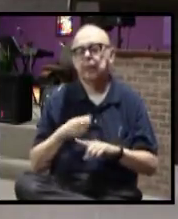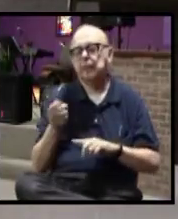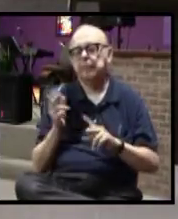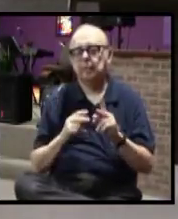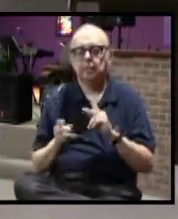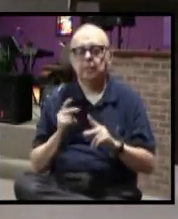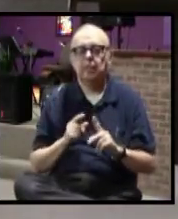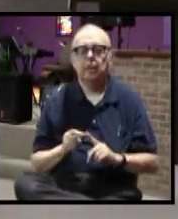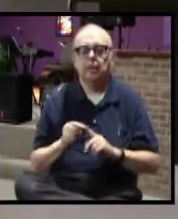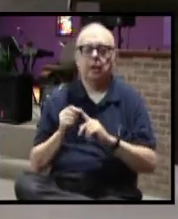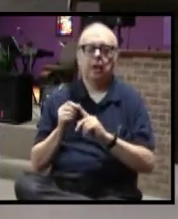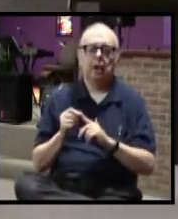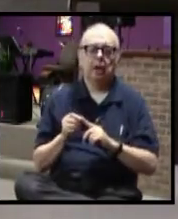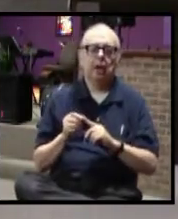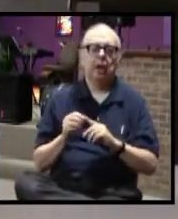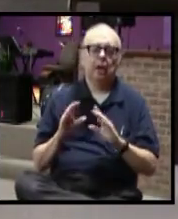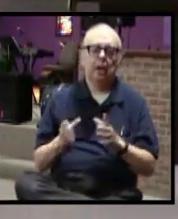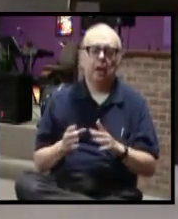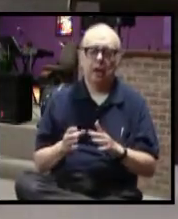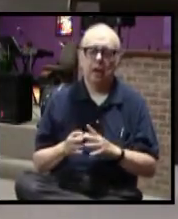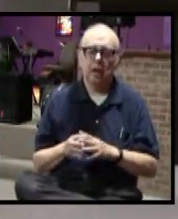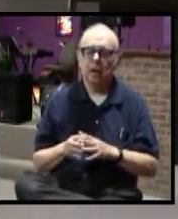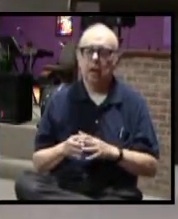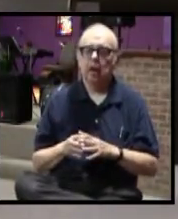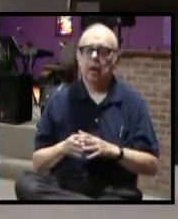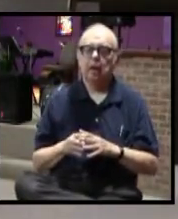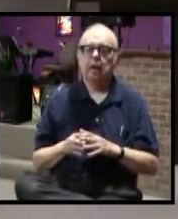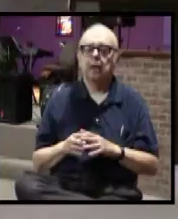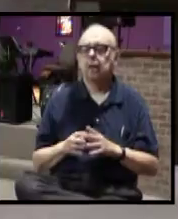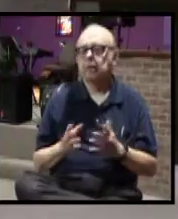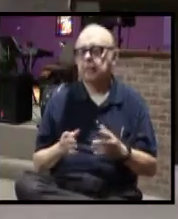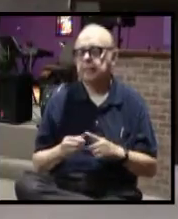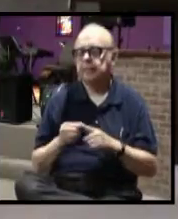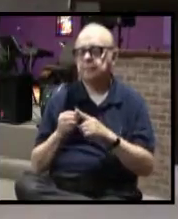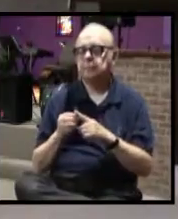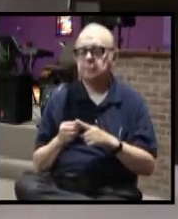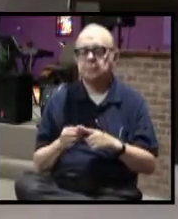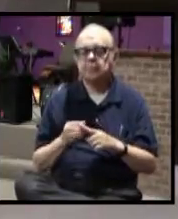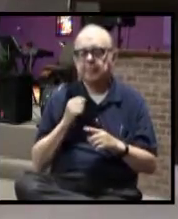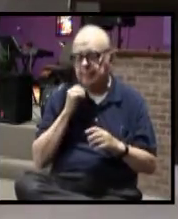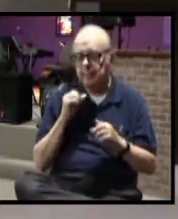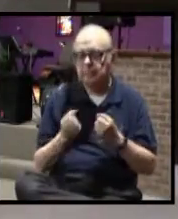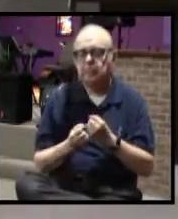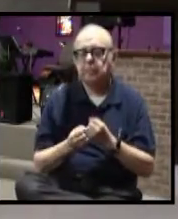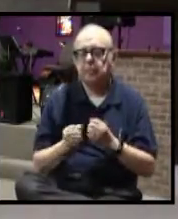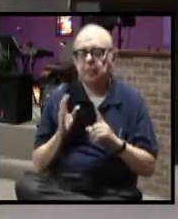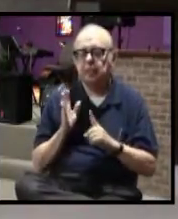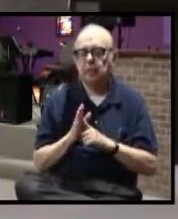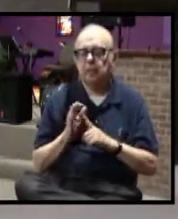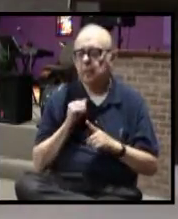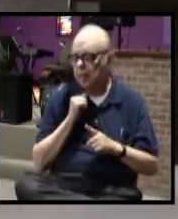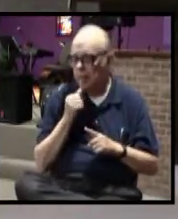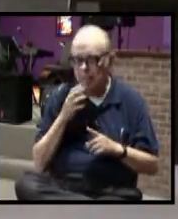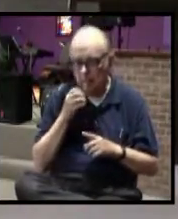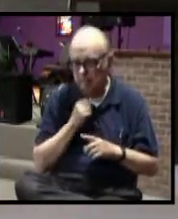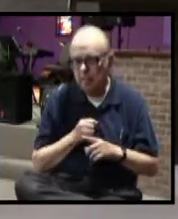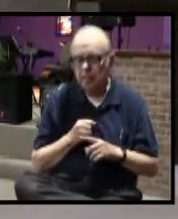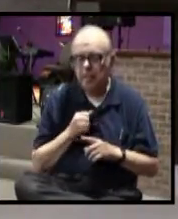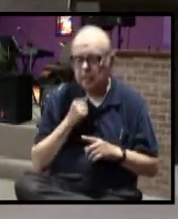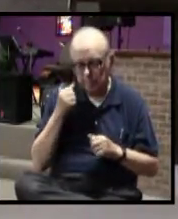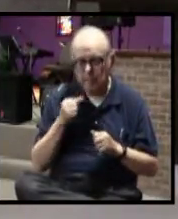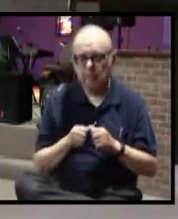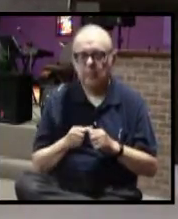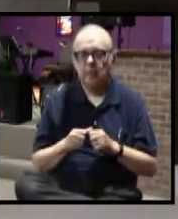those that are different from everybody else, especially if it goes against the group mentality, especially if it's not socially popular.